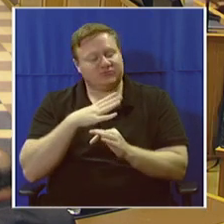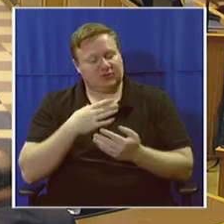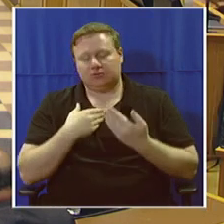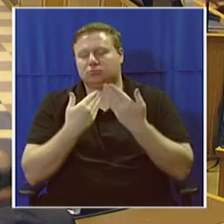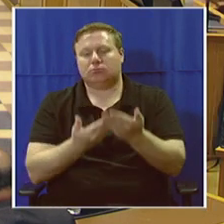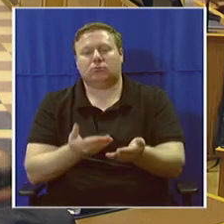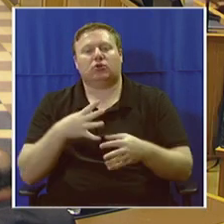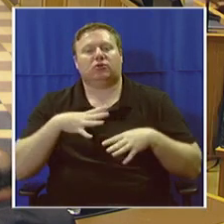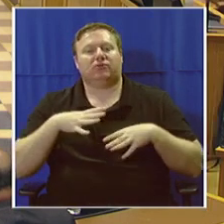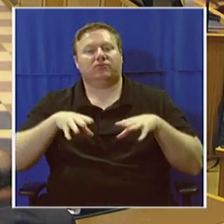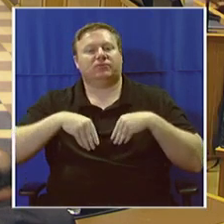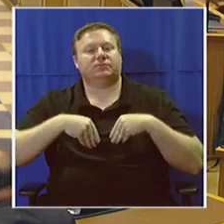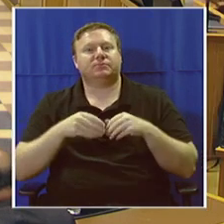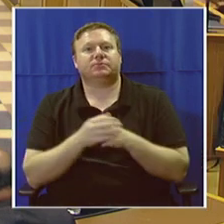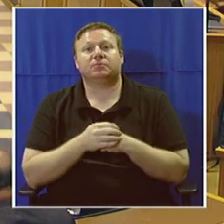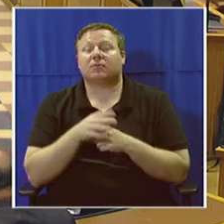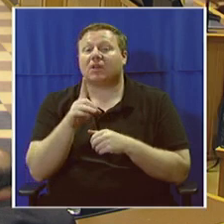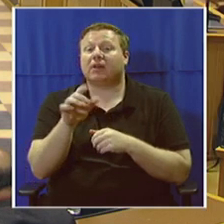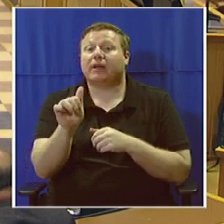to. The DA.